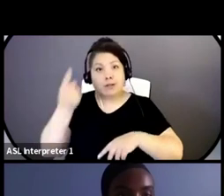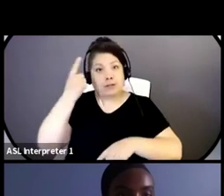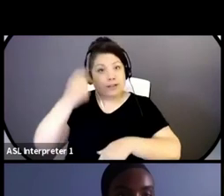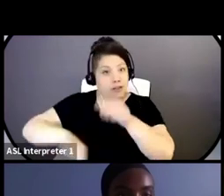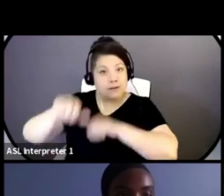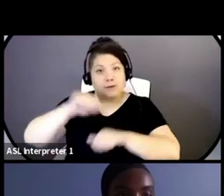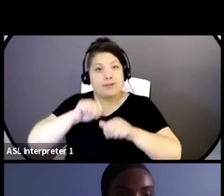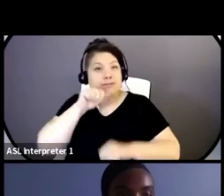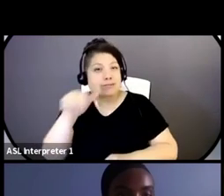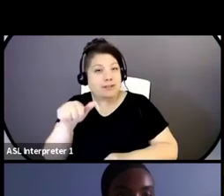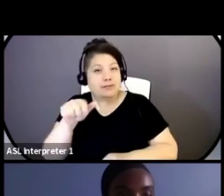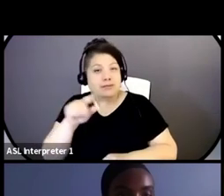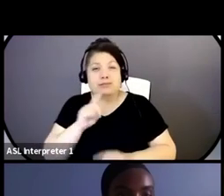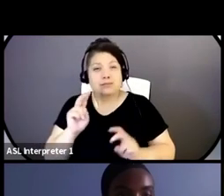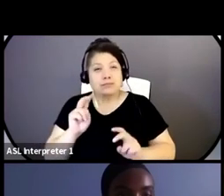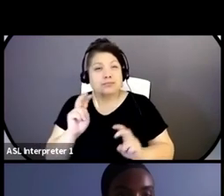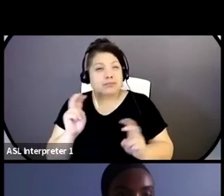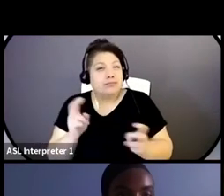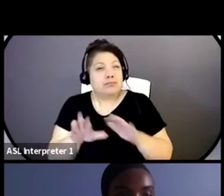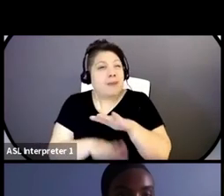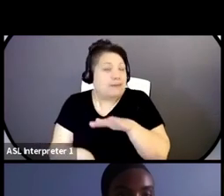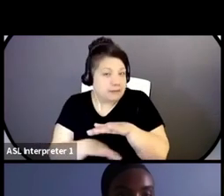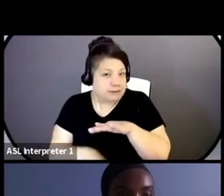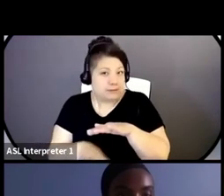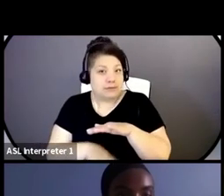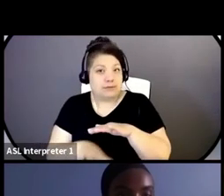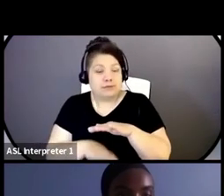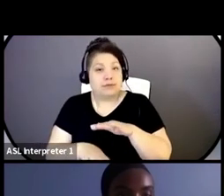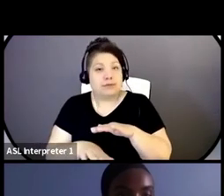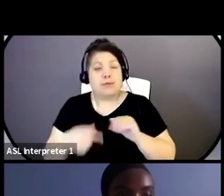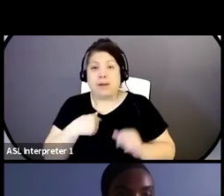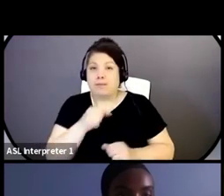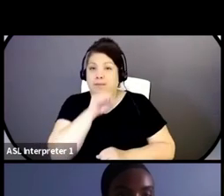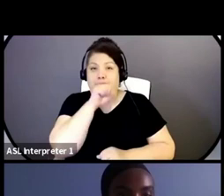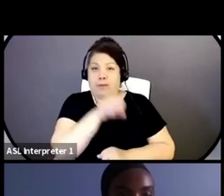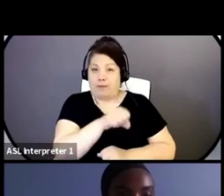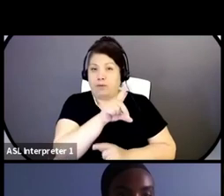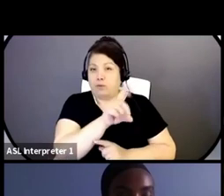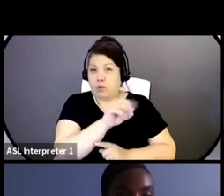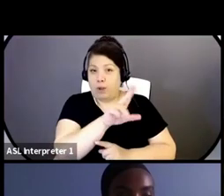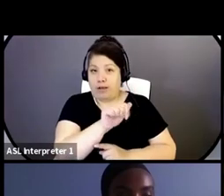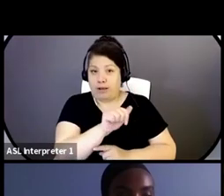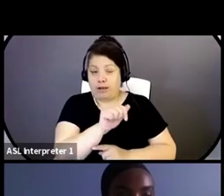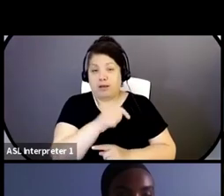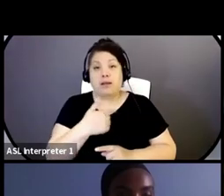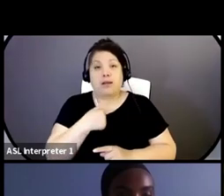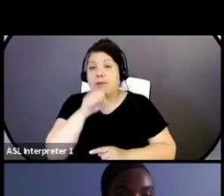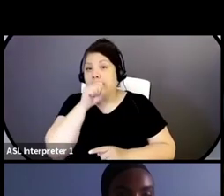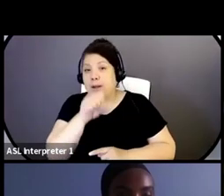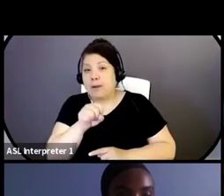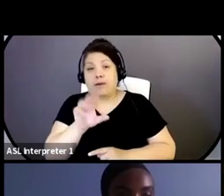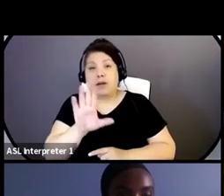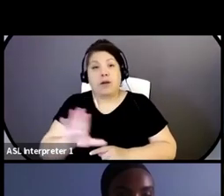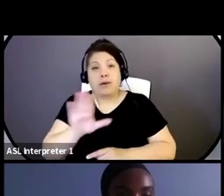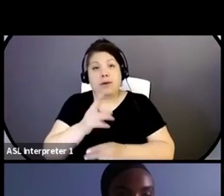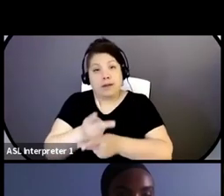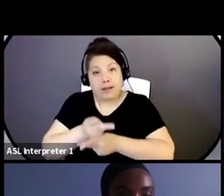just like basic things? But I really love, and I also love trauma-informed care